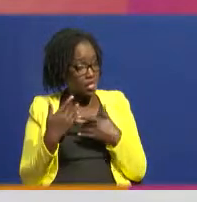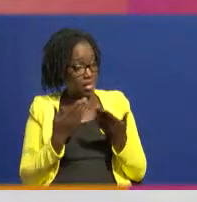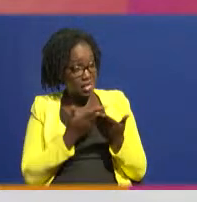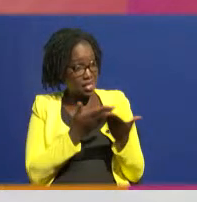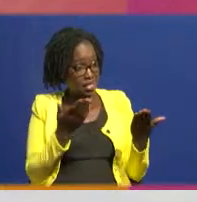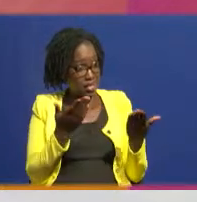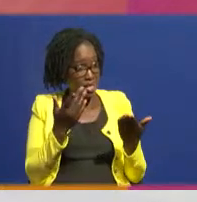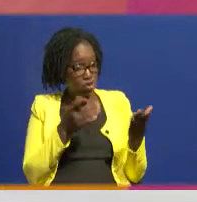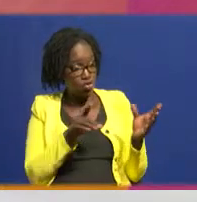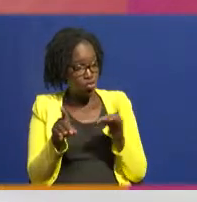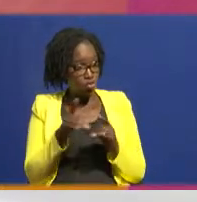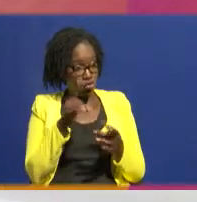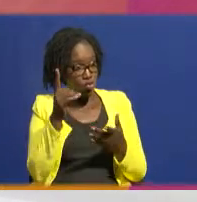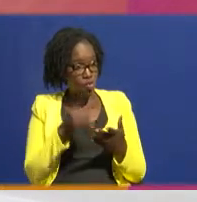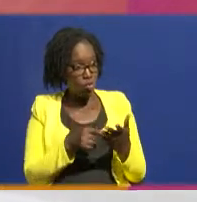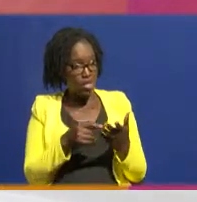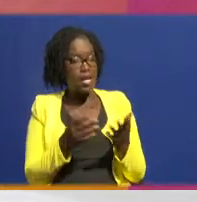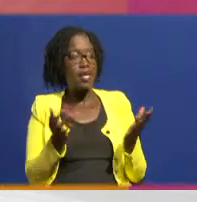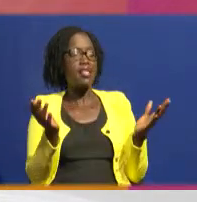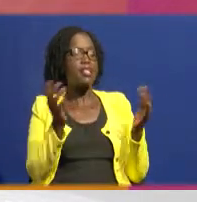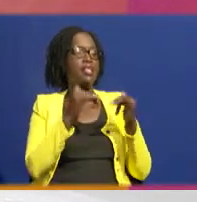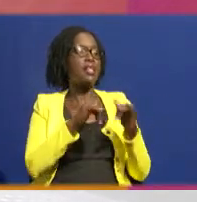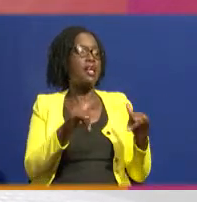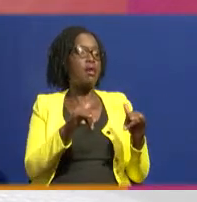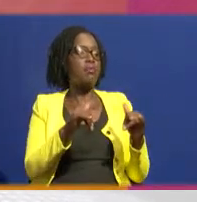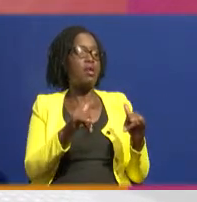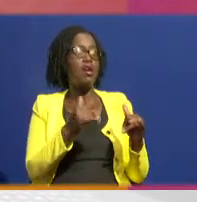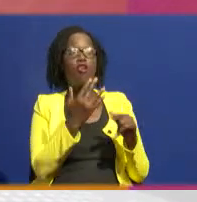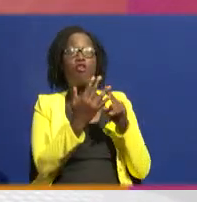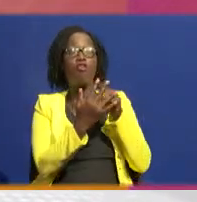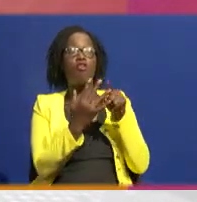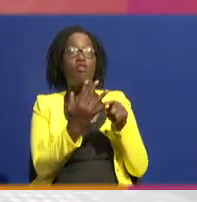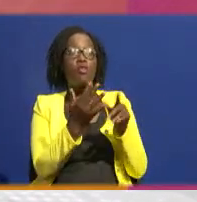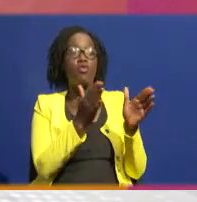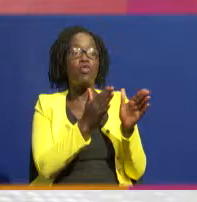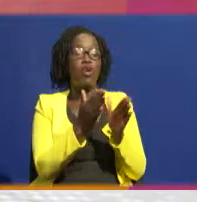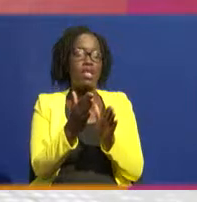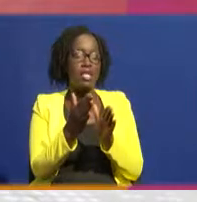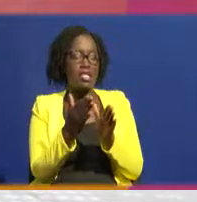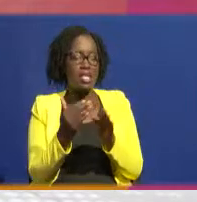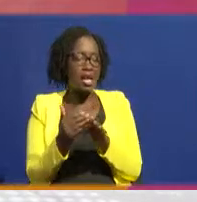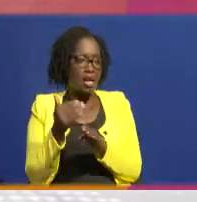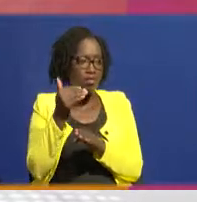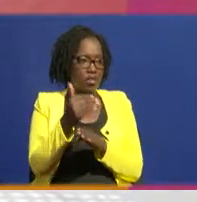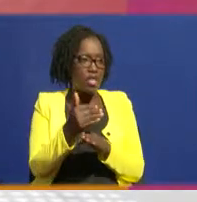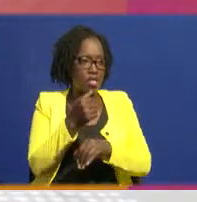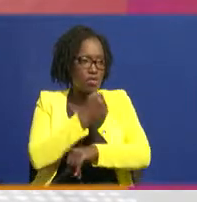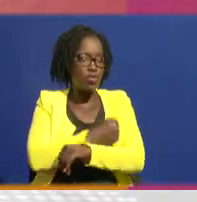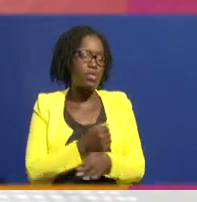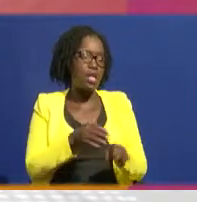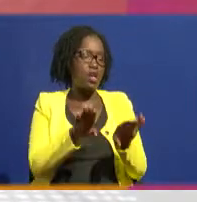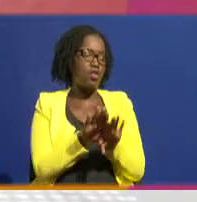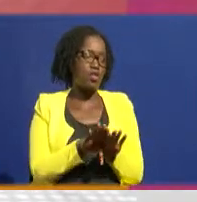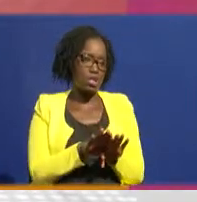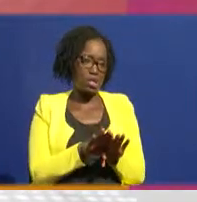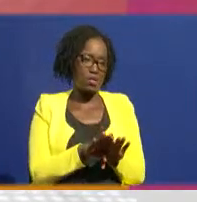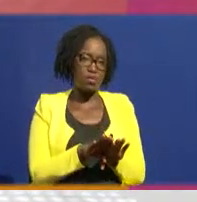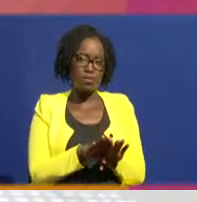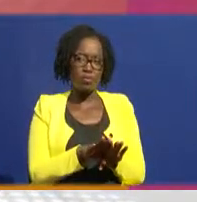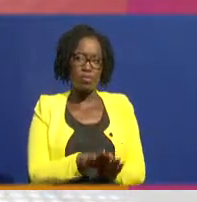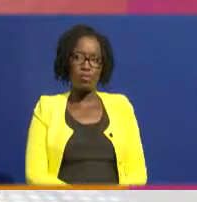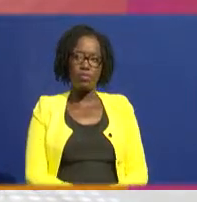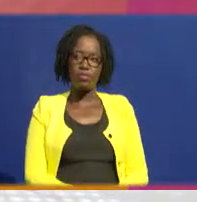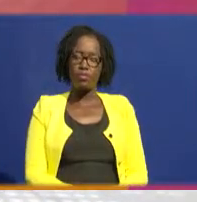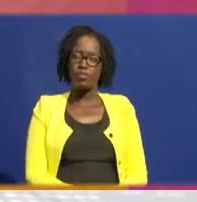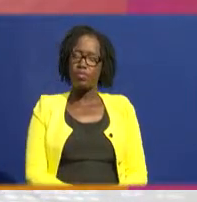you intend to do in the camp that you have, the four camps that you've organized after our kids closed school.